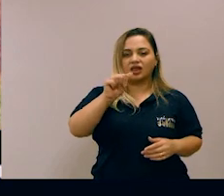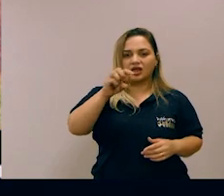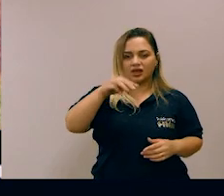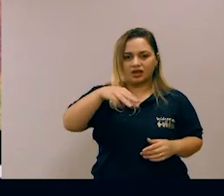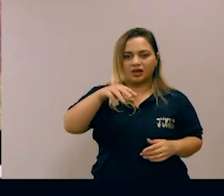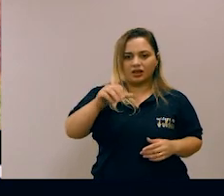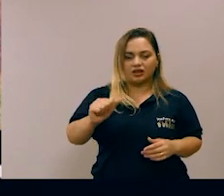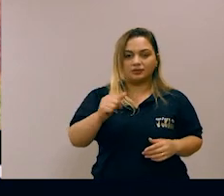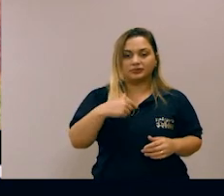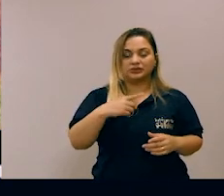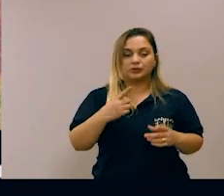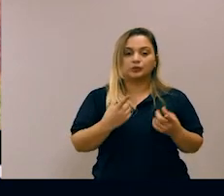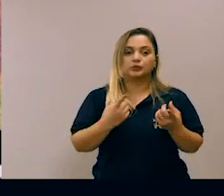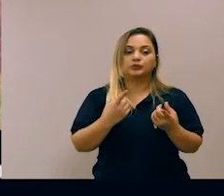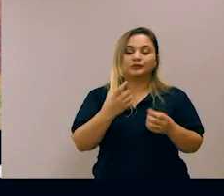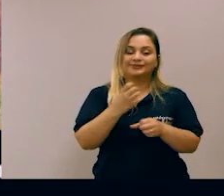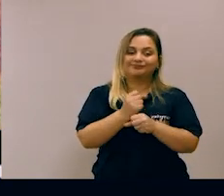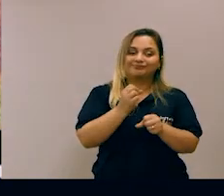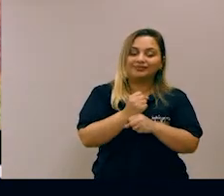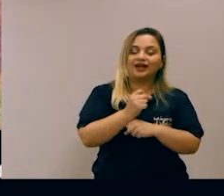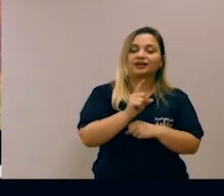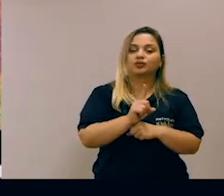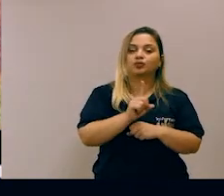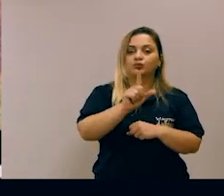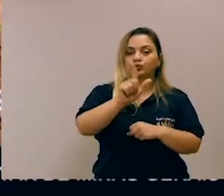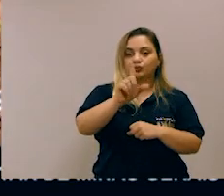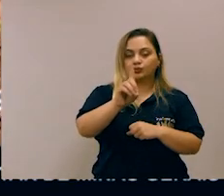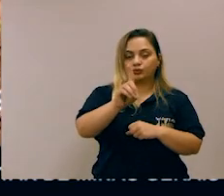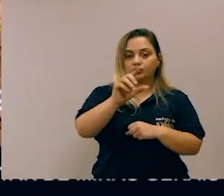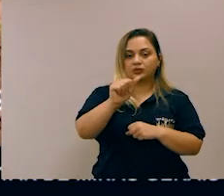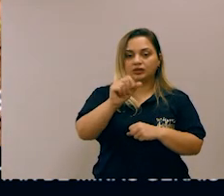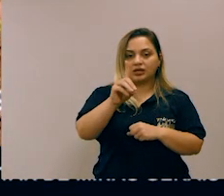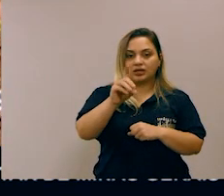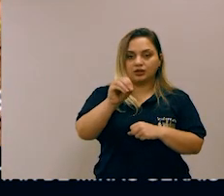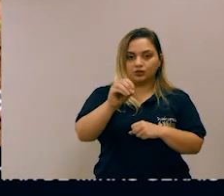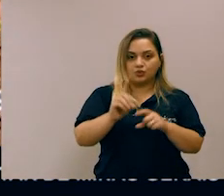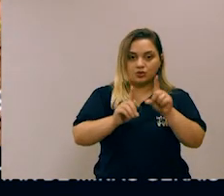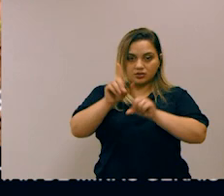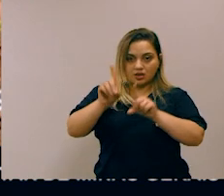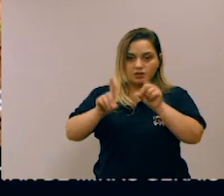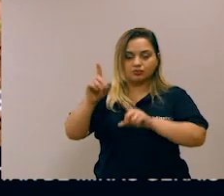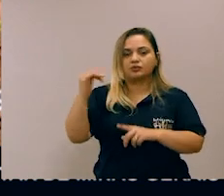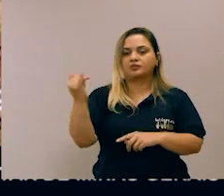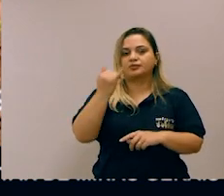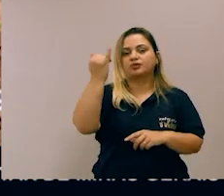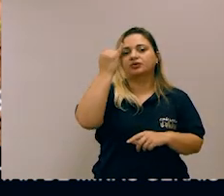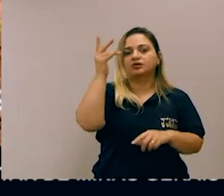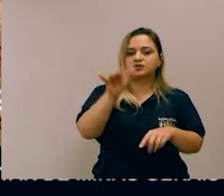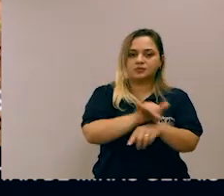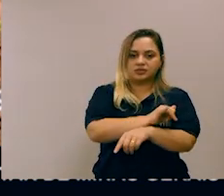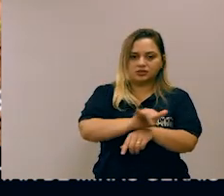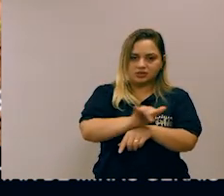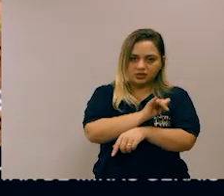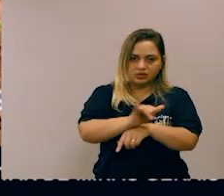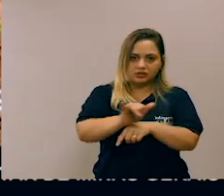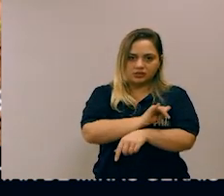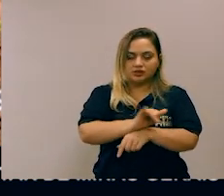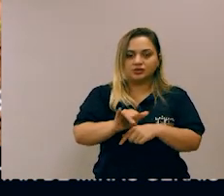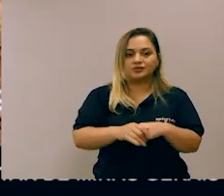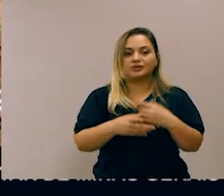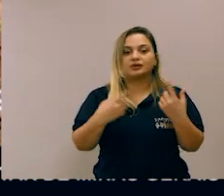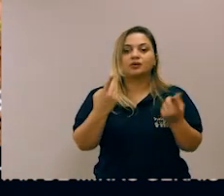depth of tailings could be an important data in the moment of designing strategies.